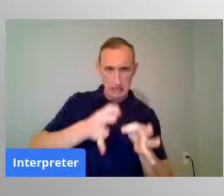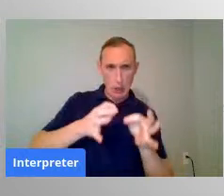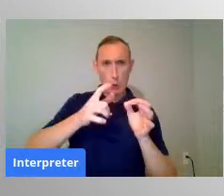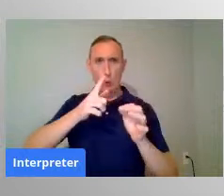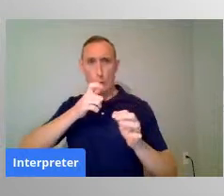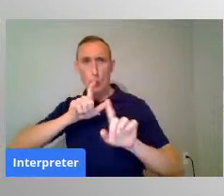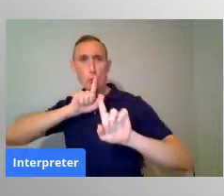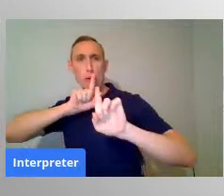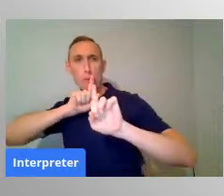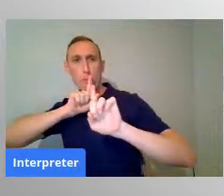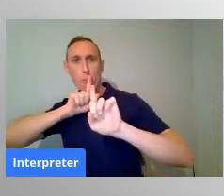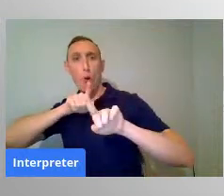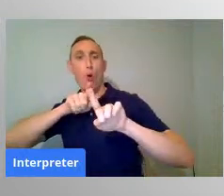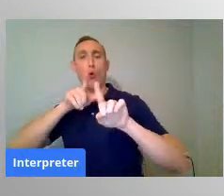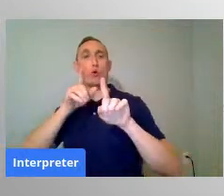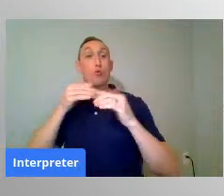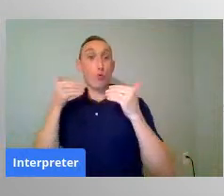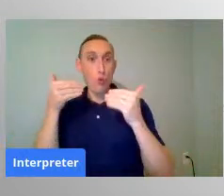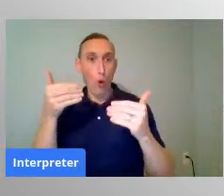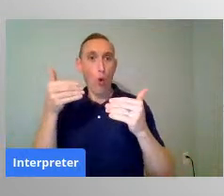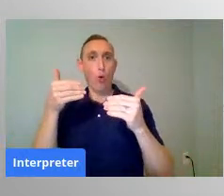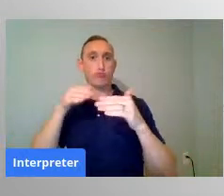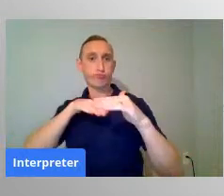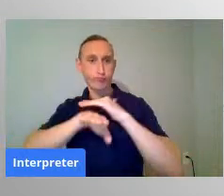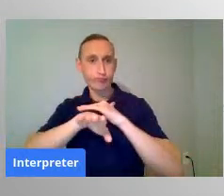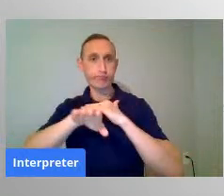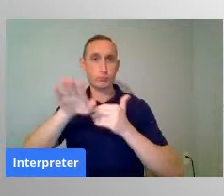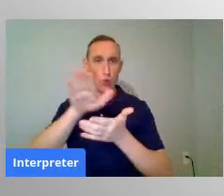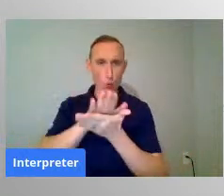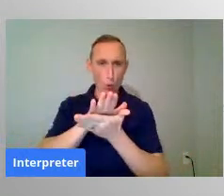of our buildings right now? Because I don't know why I thought that all